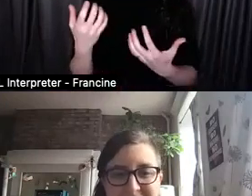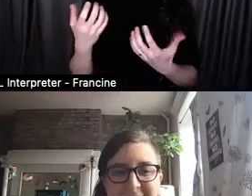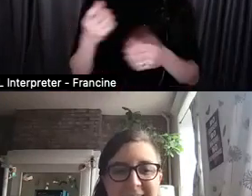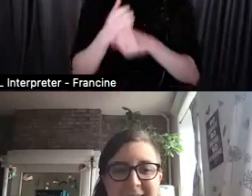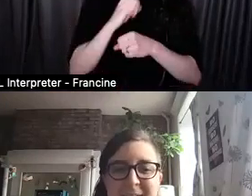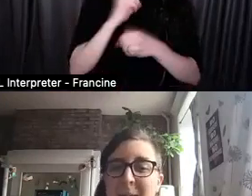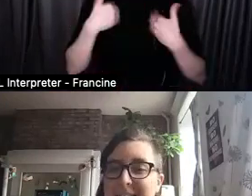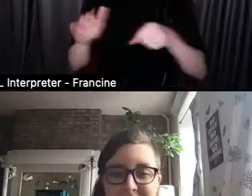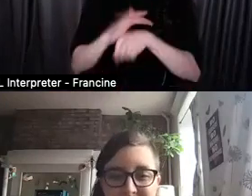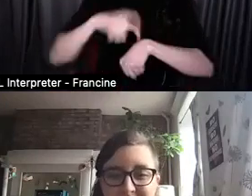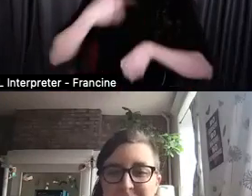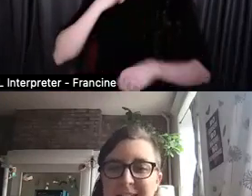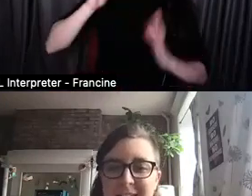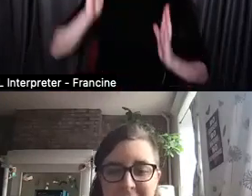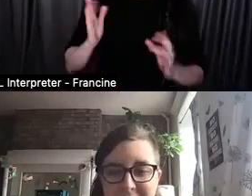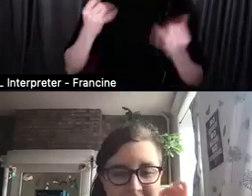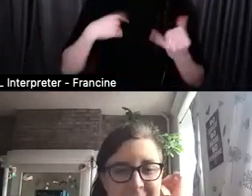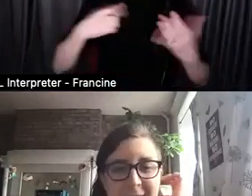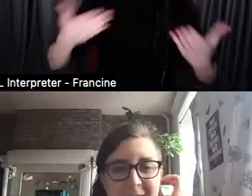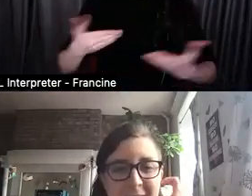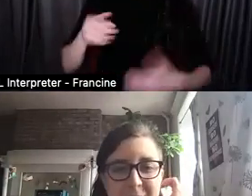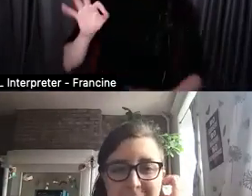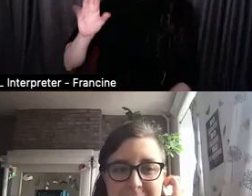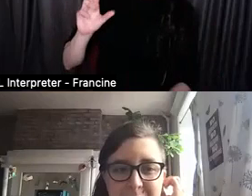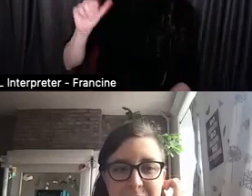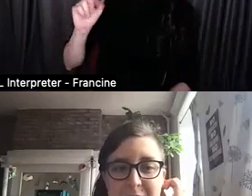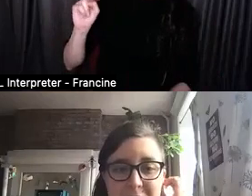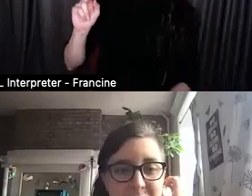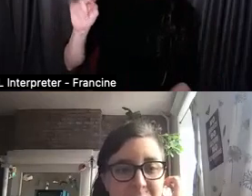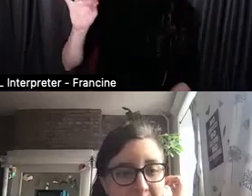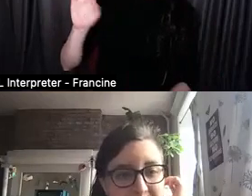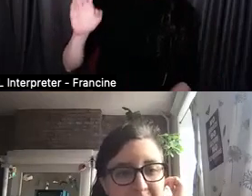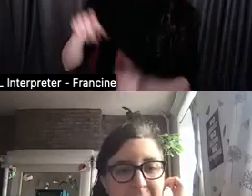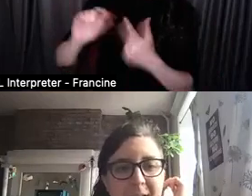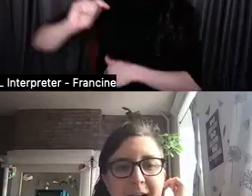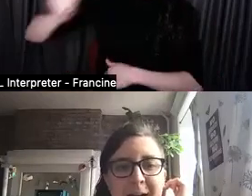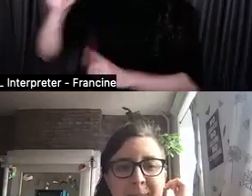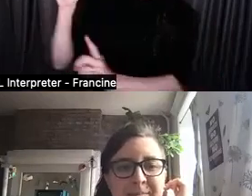speaker. So I'm going to introduce our speaker, Frankie, and then pass it over to them.